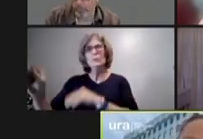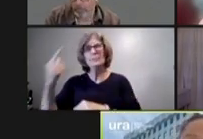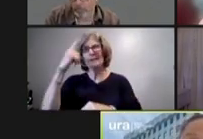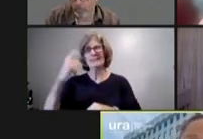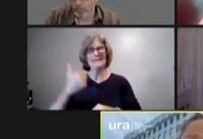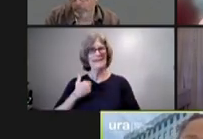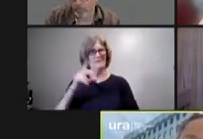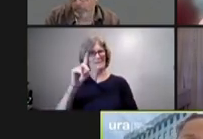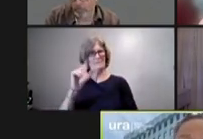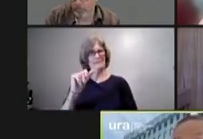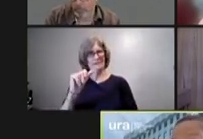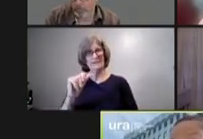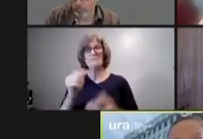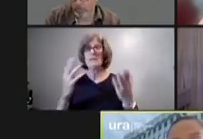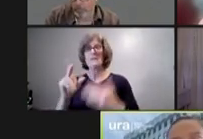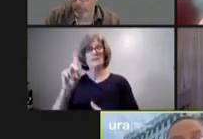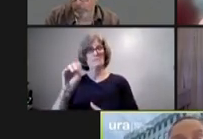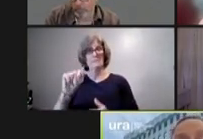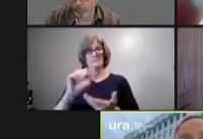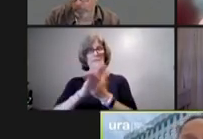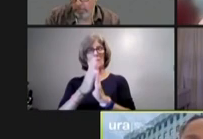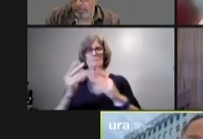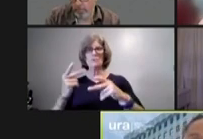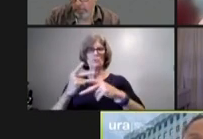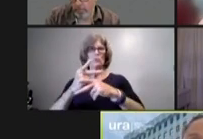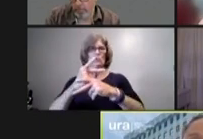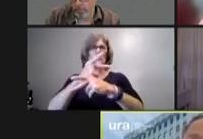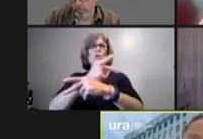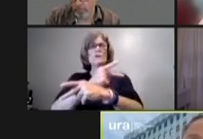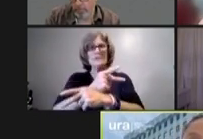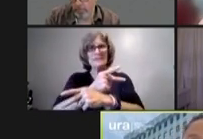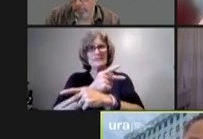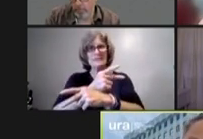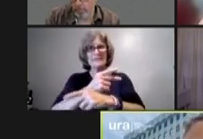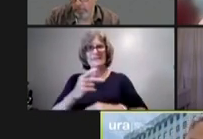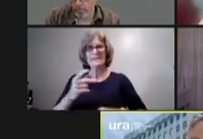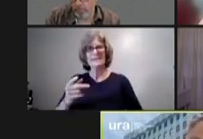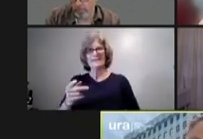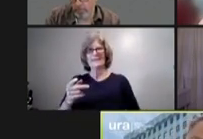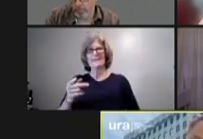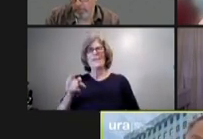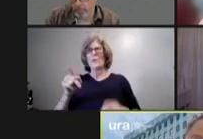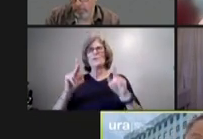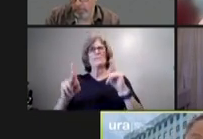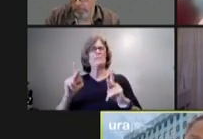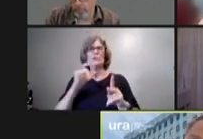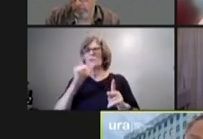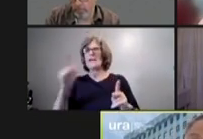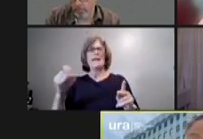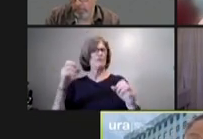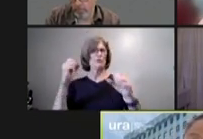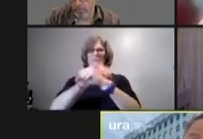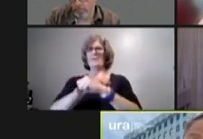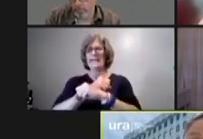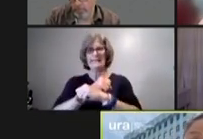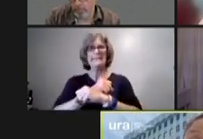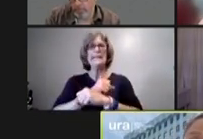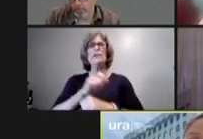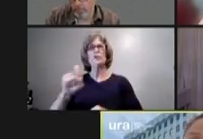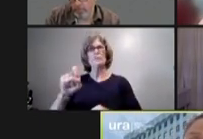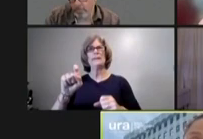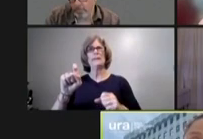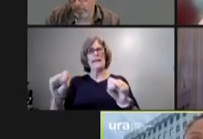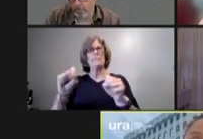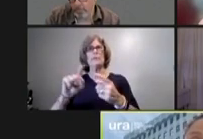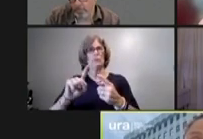illness progresses, they might need support. It should not be a fight to do those things, and those processes should be clear. And I think for a lot of